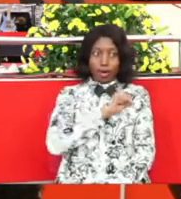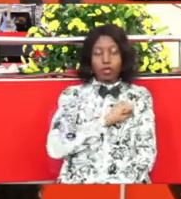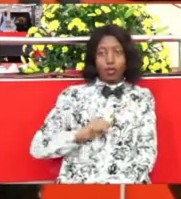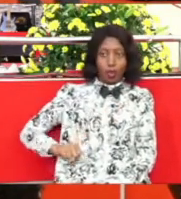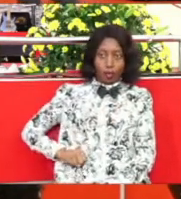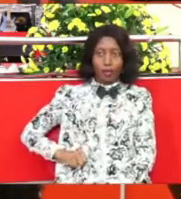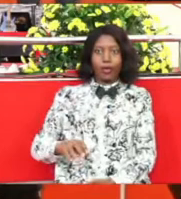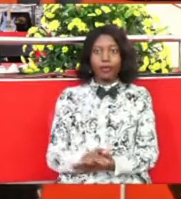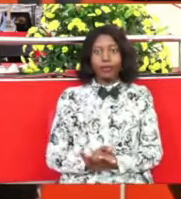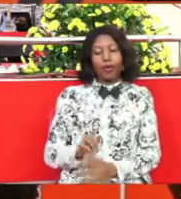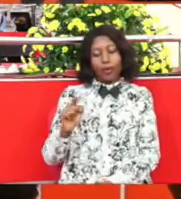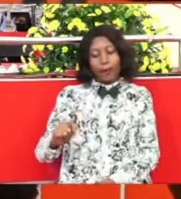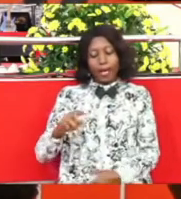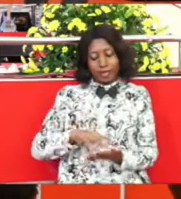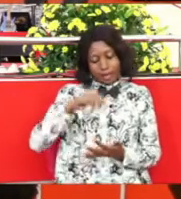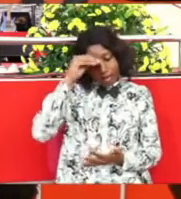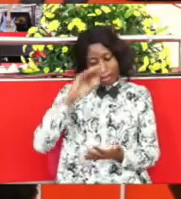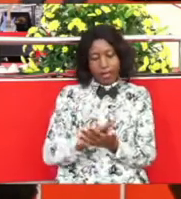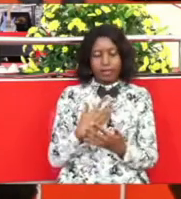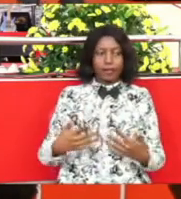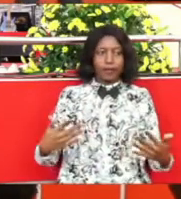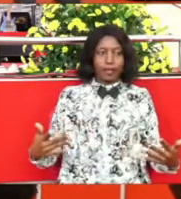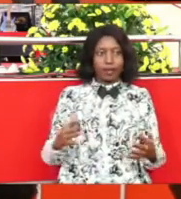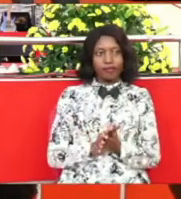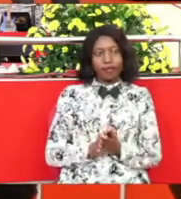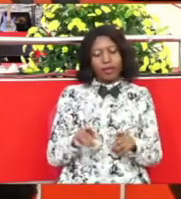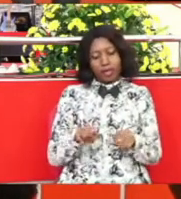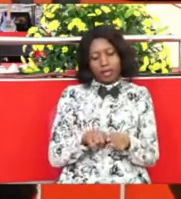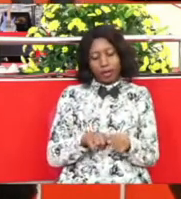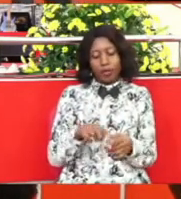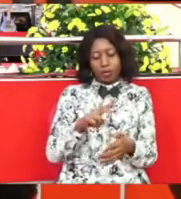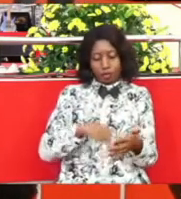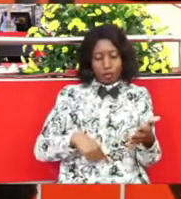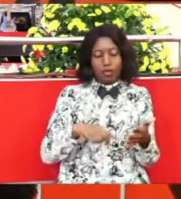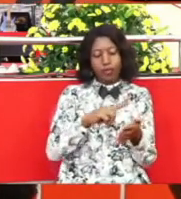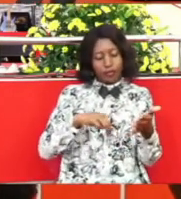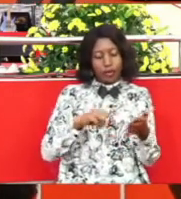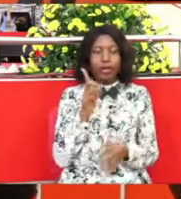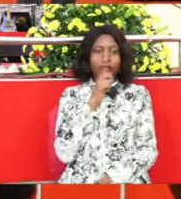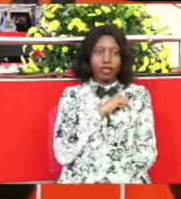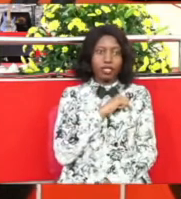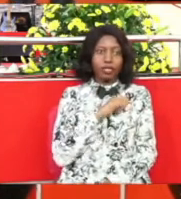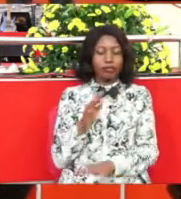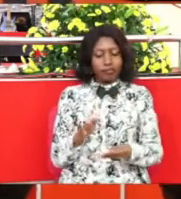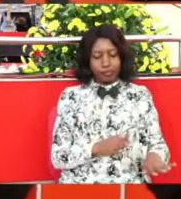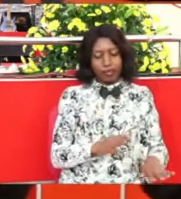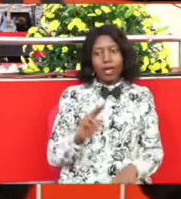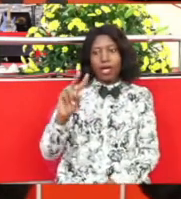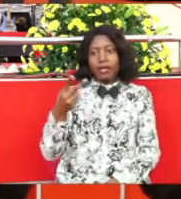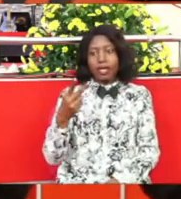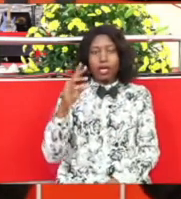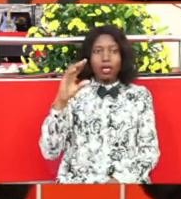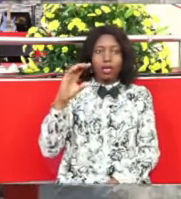we've just read. Nitaiweza kuunganisha na andiko tulilolisoma. So I invite you to go with me again to 2 Chronicles chapter number 6. Aha, twende na